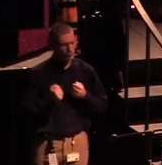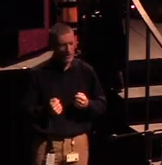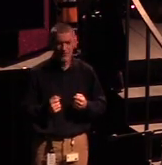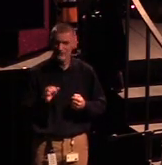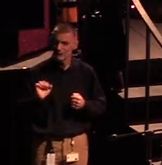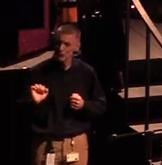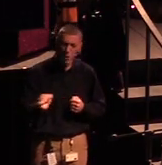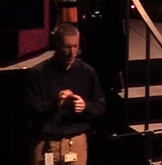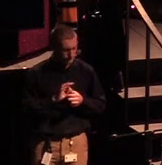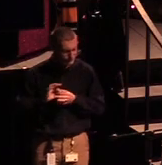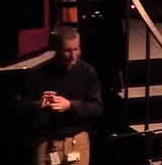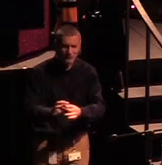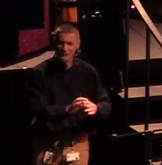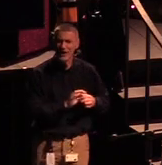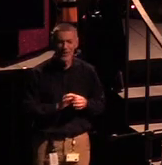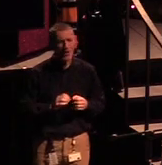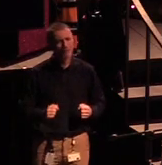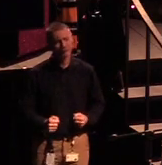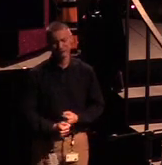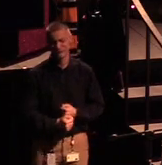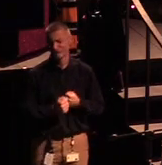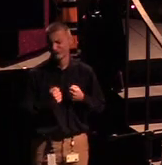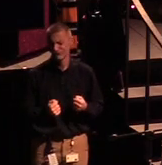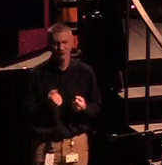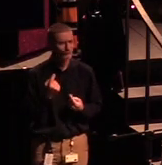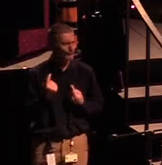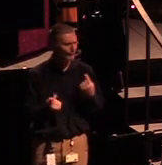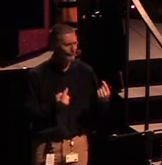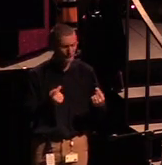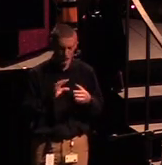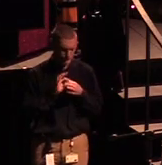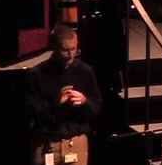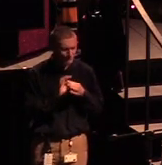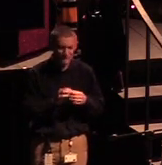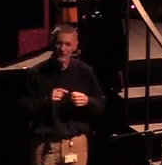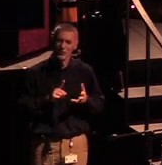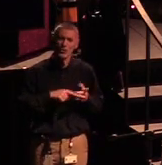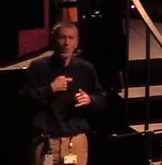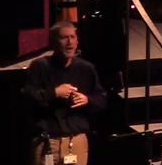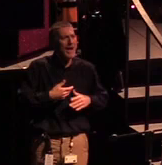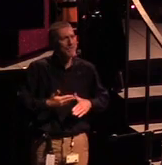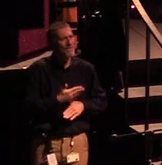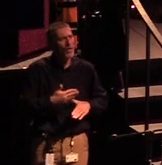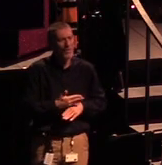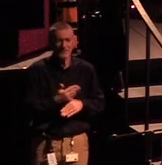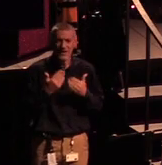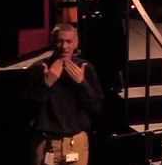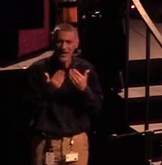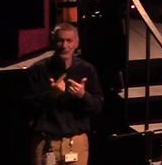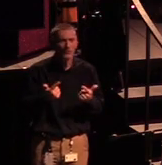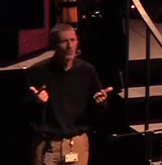only of this network but of you in solidarity with with the UK perform in that sector so really really thank you so